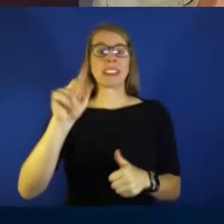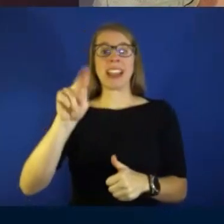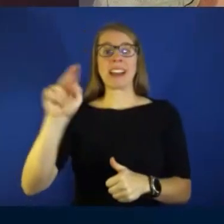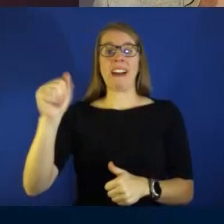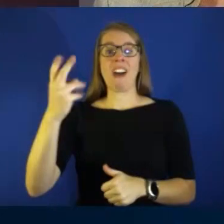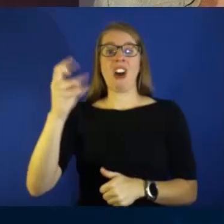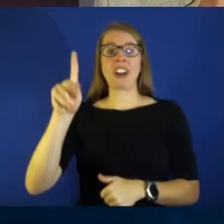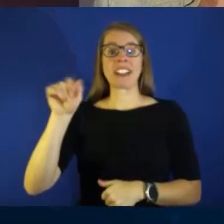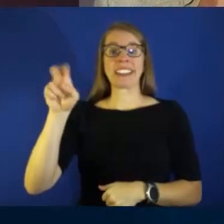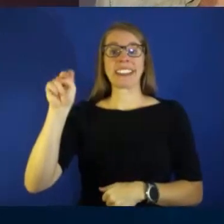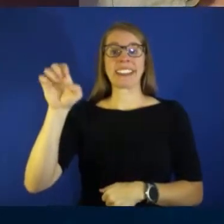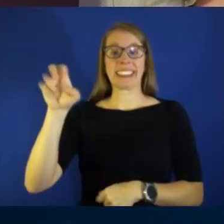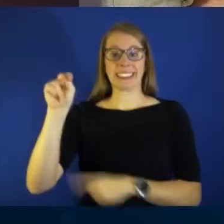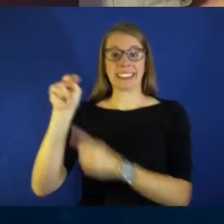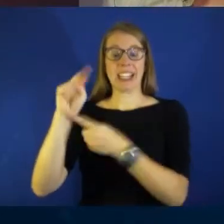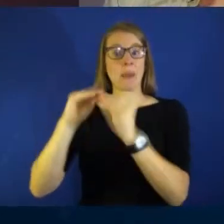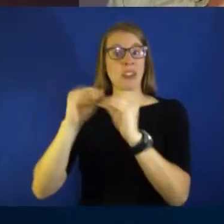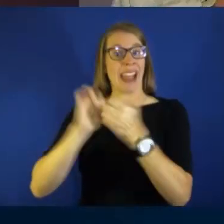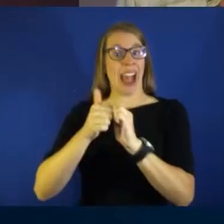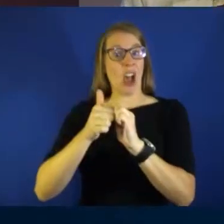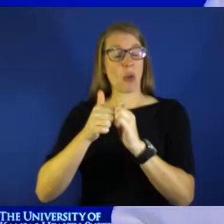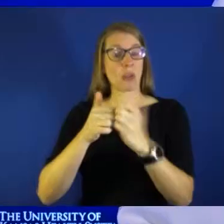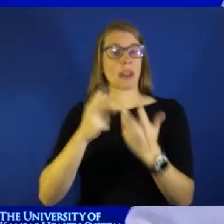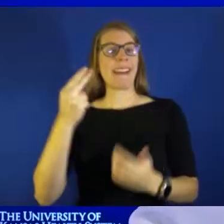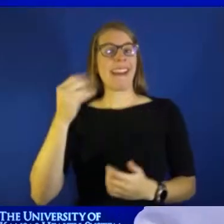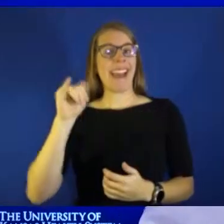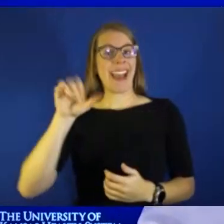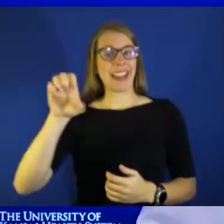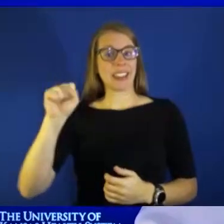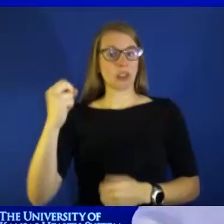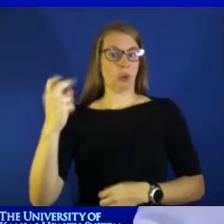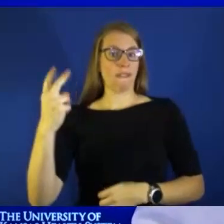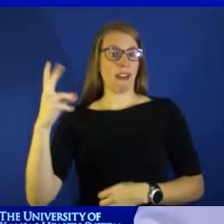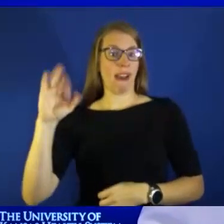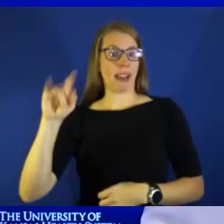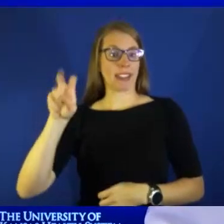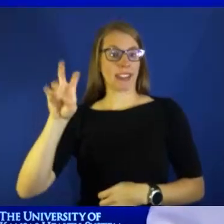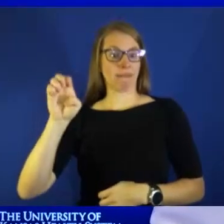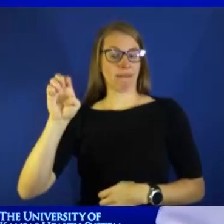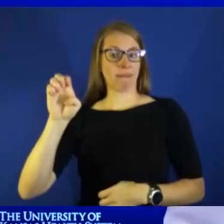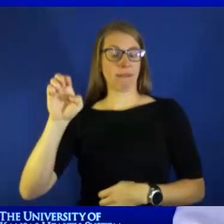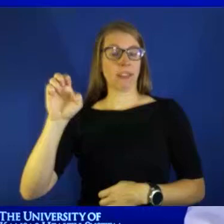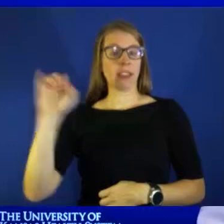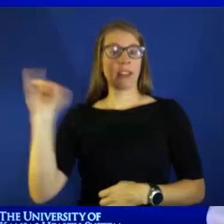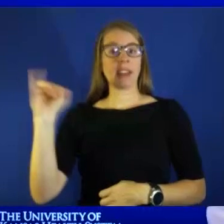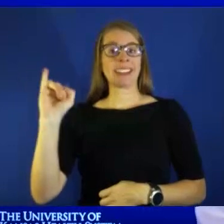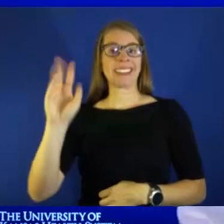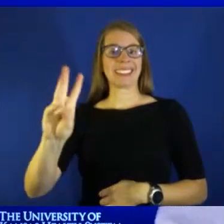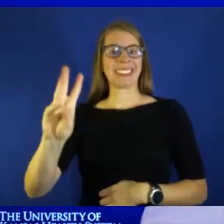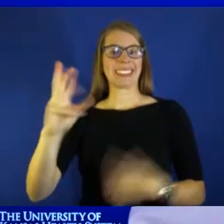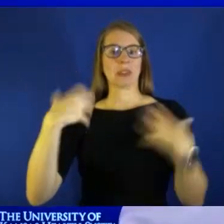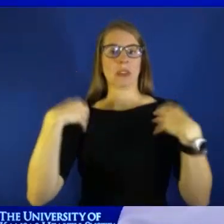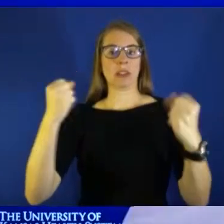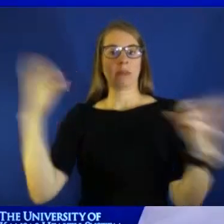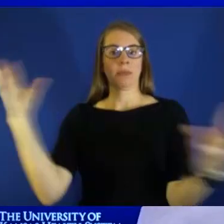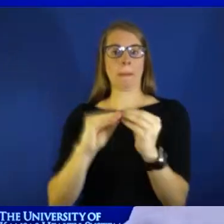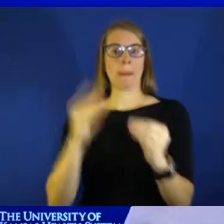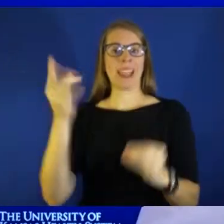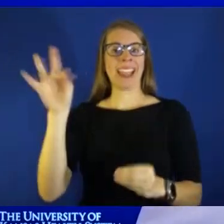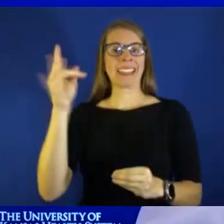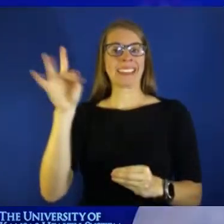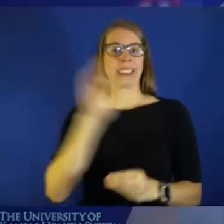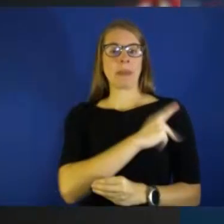numbers? Well, I'll tell you, Hayes has 12 active infections and 6 in that recovery periods for a total of 18. But here at